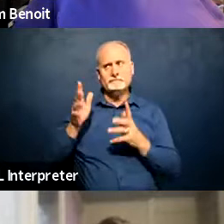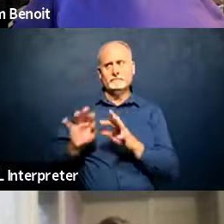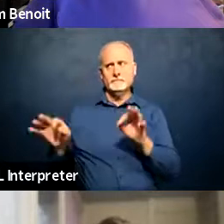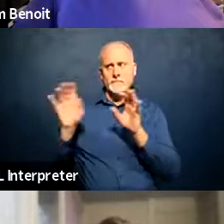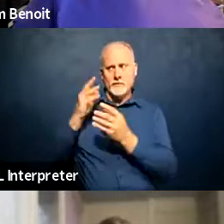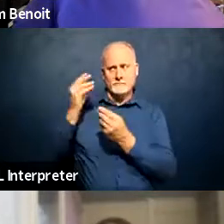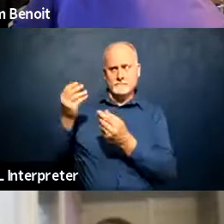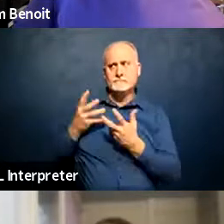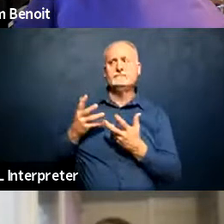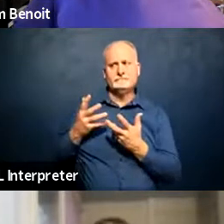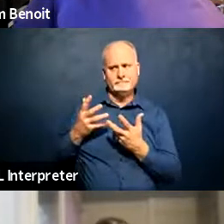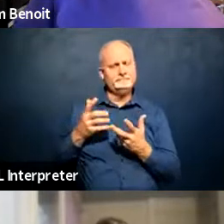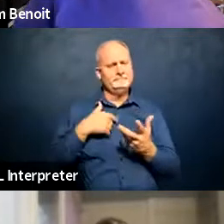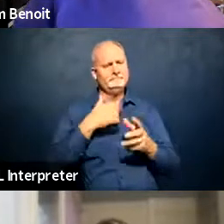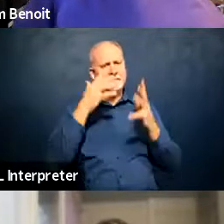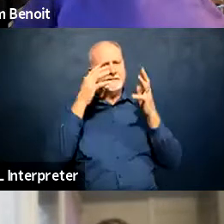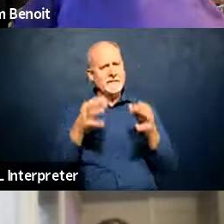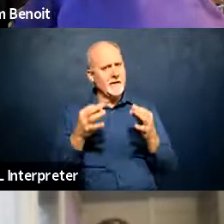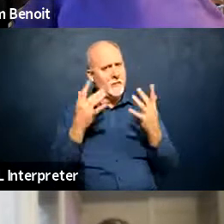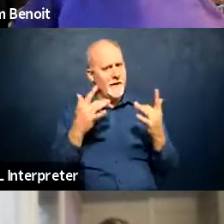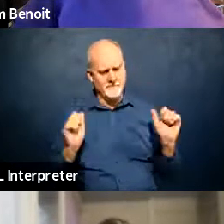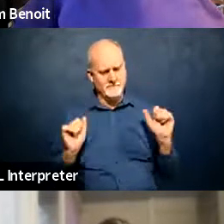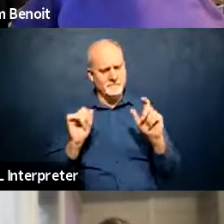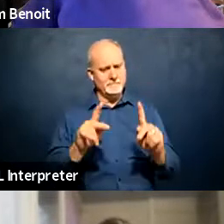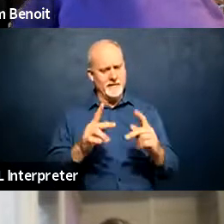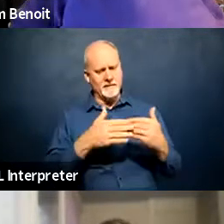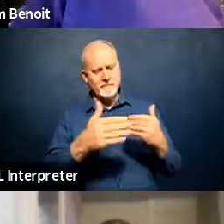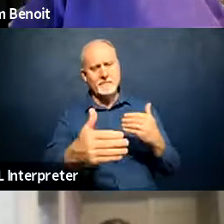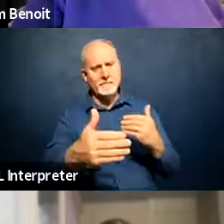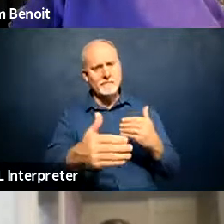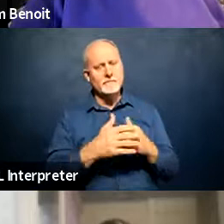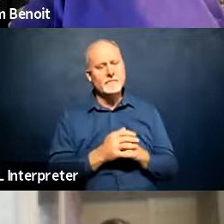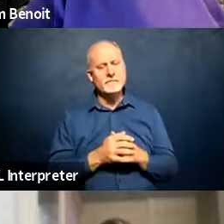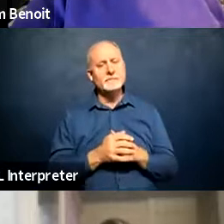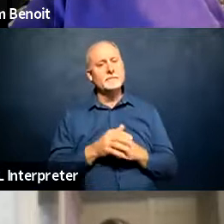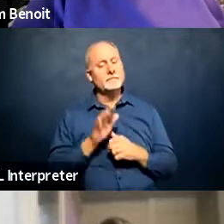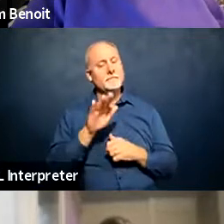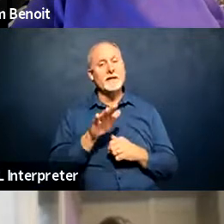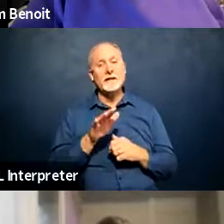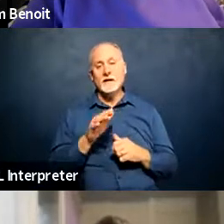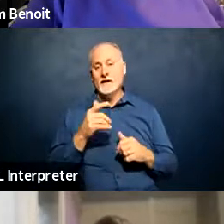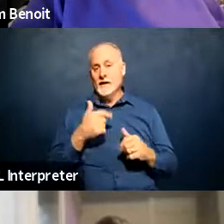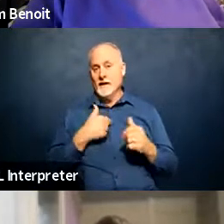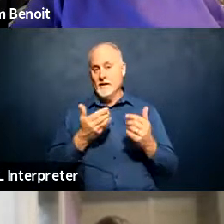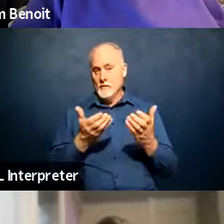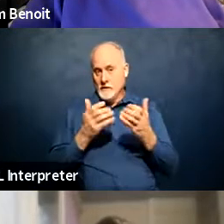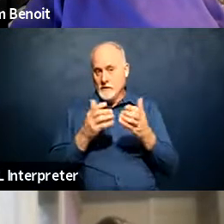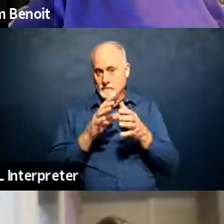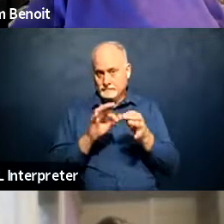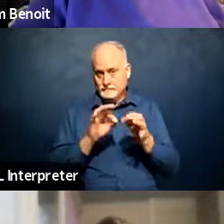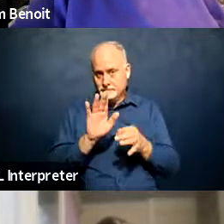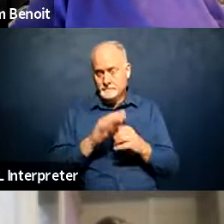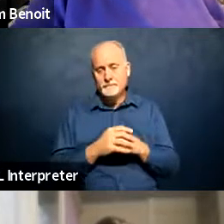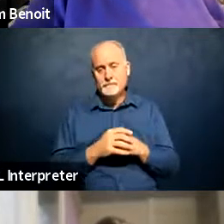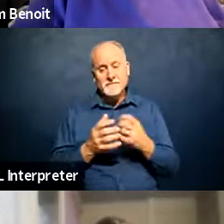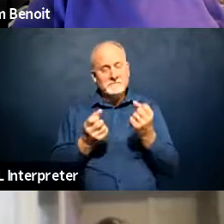in forming our decisions about how to handle the semester going forward. One of the things I also wanted to mention is that there are a